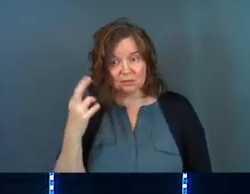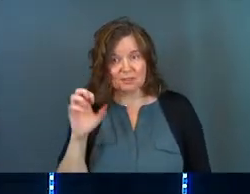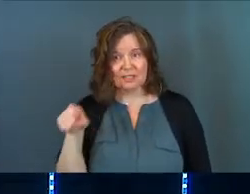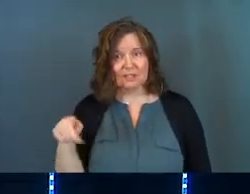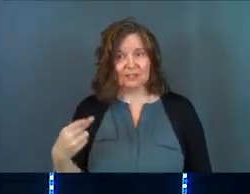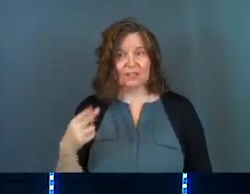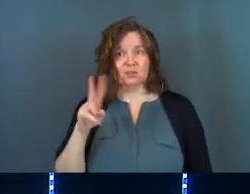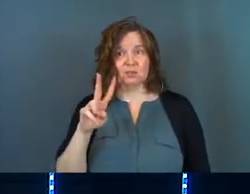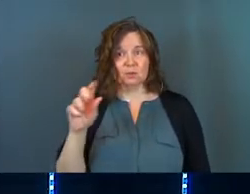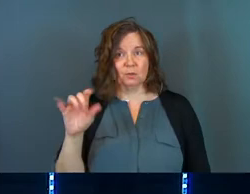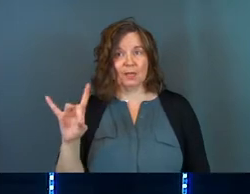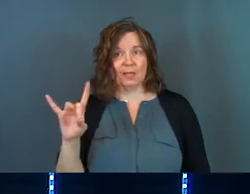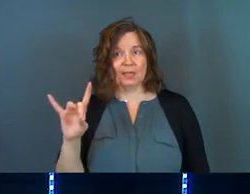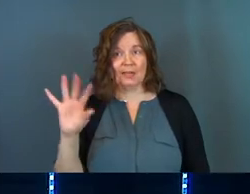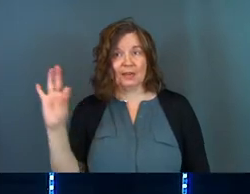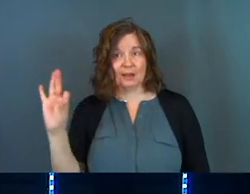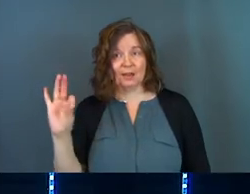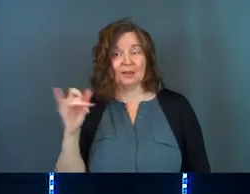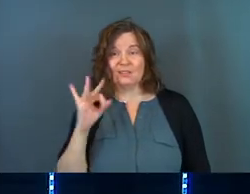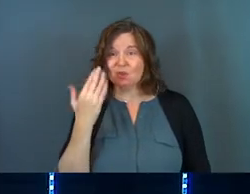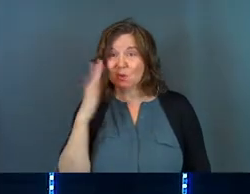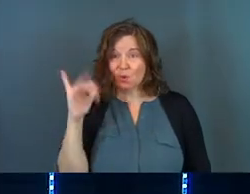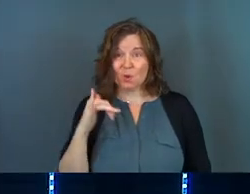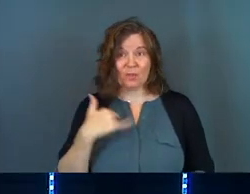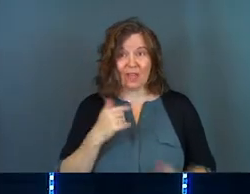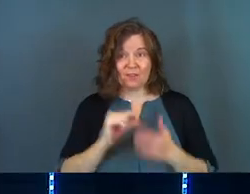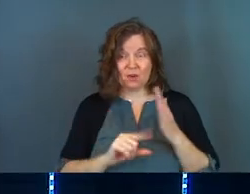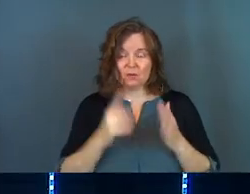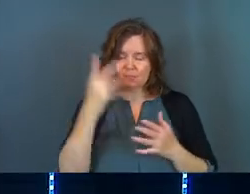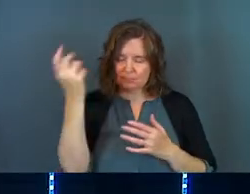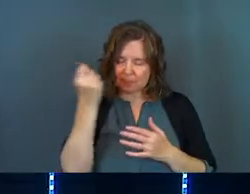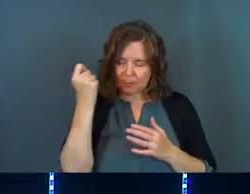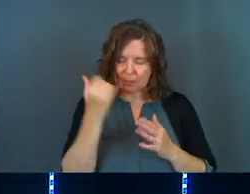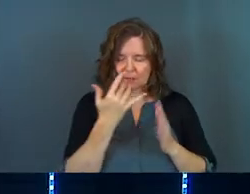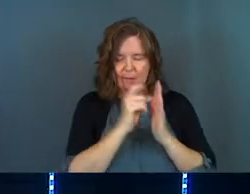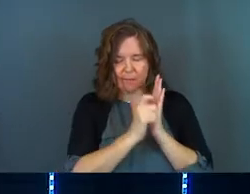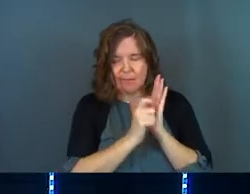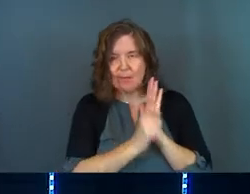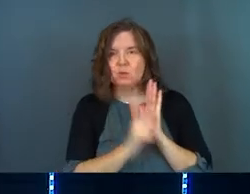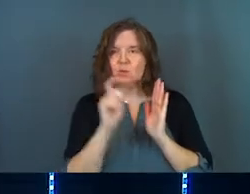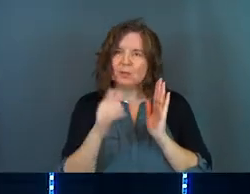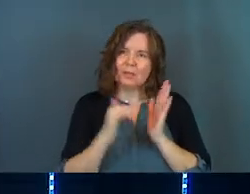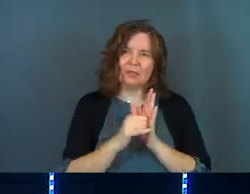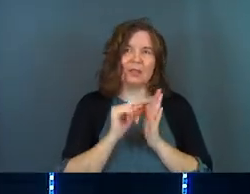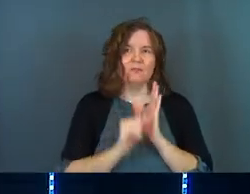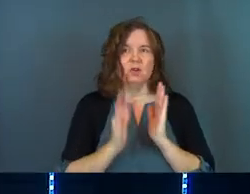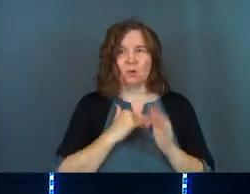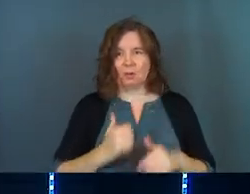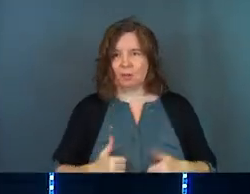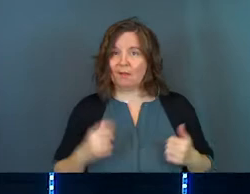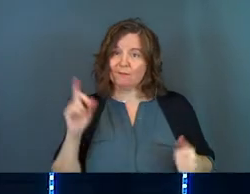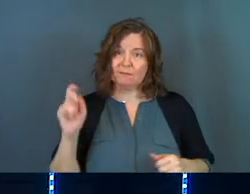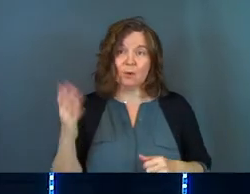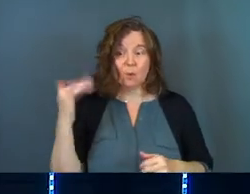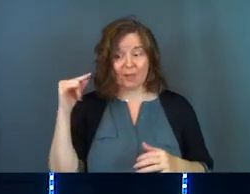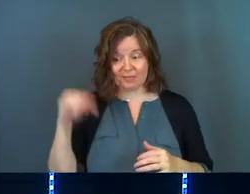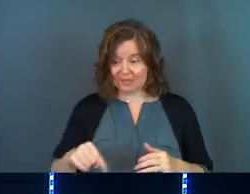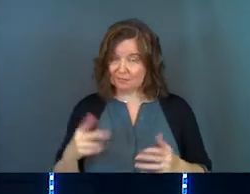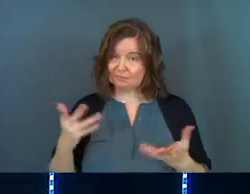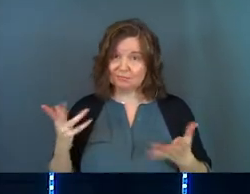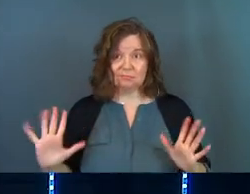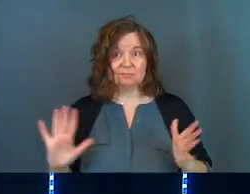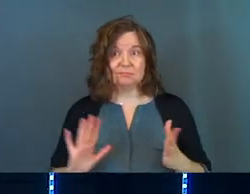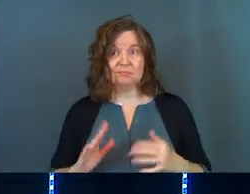Ephesians 2, 8, and 9. If you don't know that verse, you need to memorize it. You need to highlight it. You need that verse in your life. Amen. Because this is